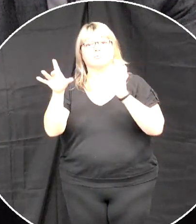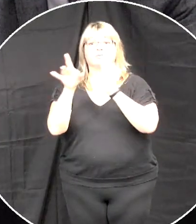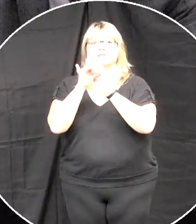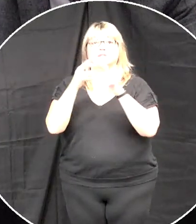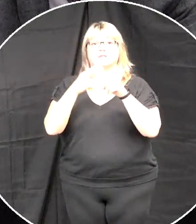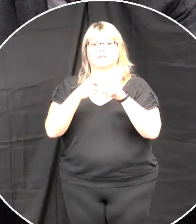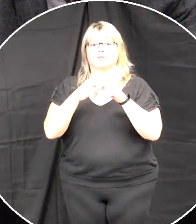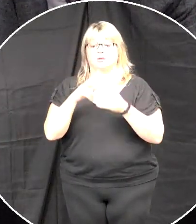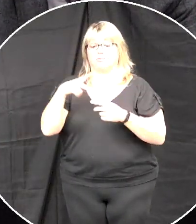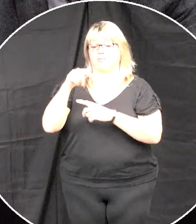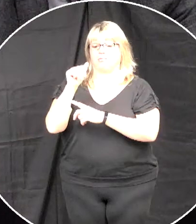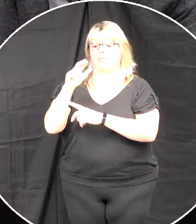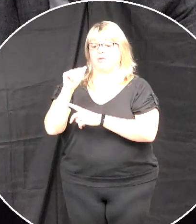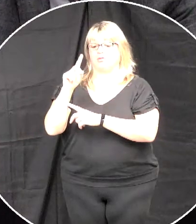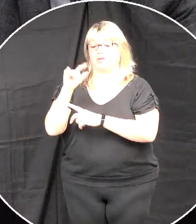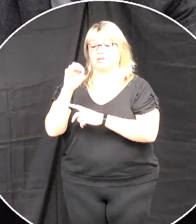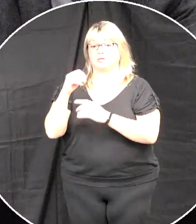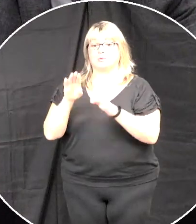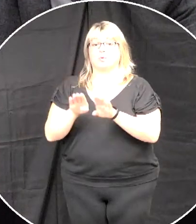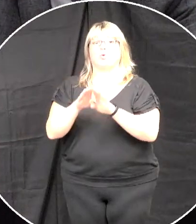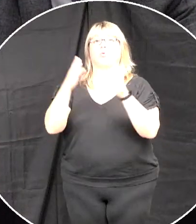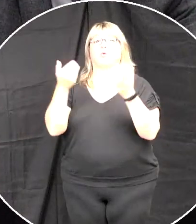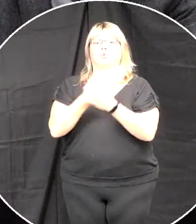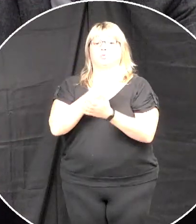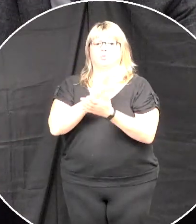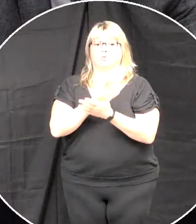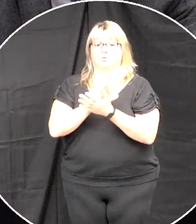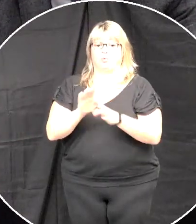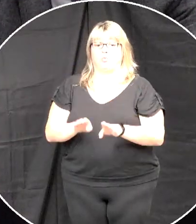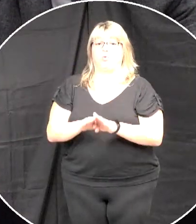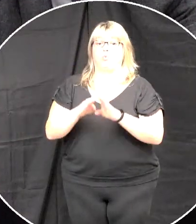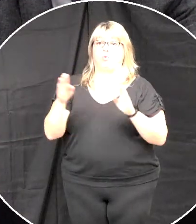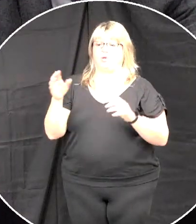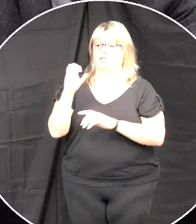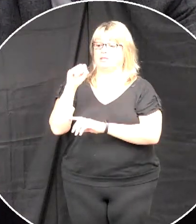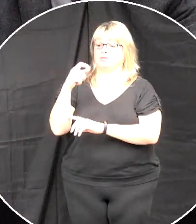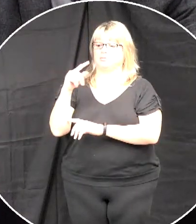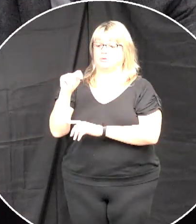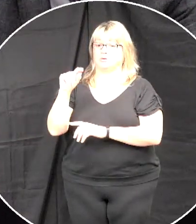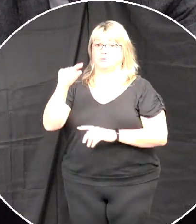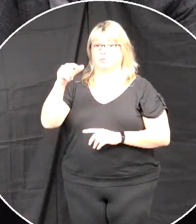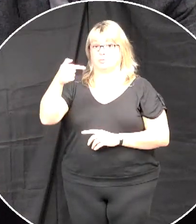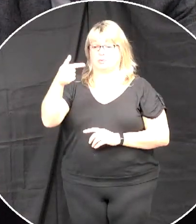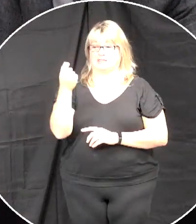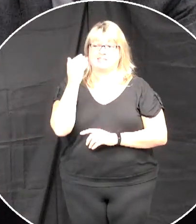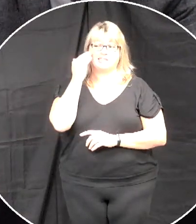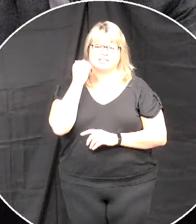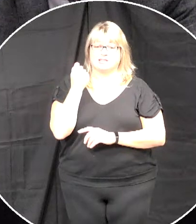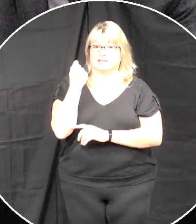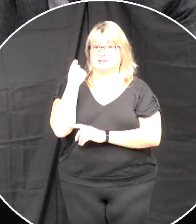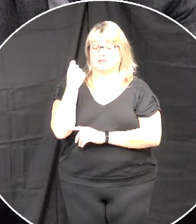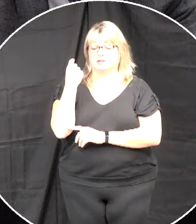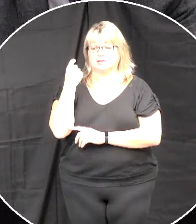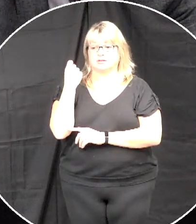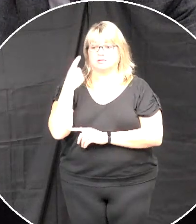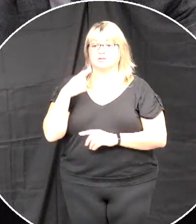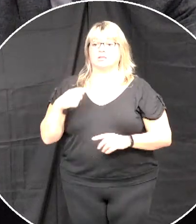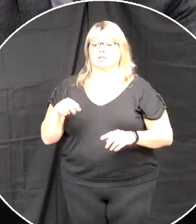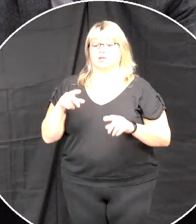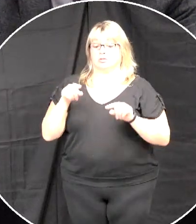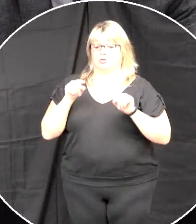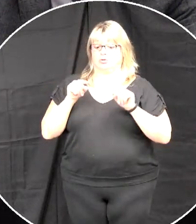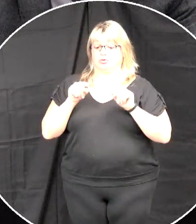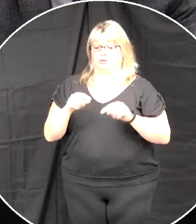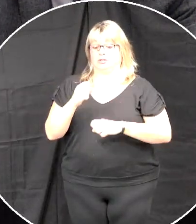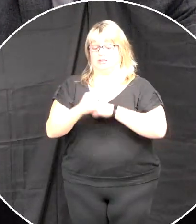school in Paradise opened its doors and welcomed students in September of 2021. So